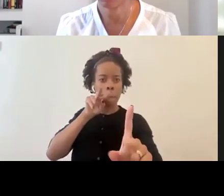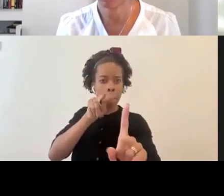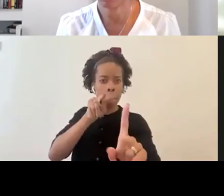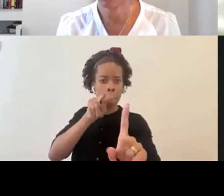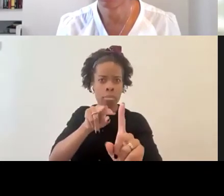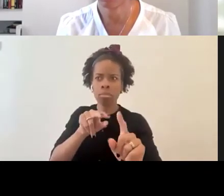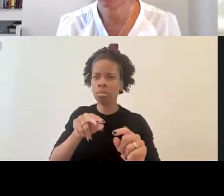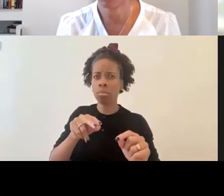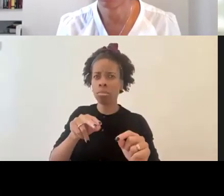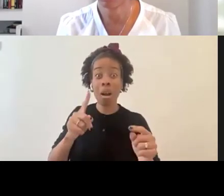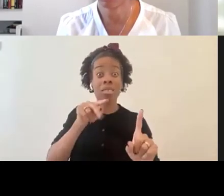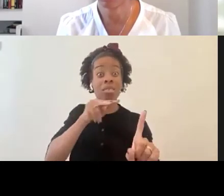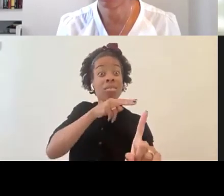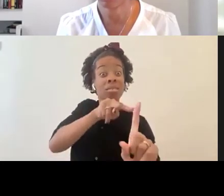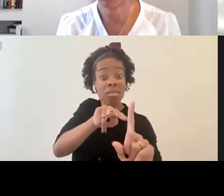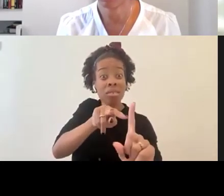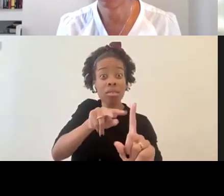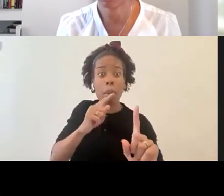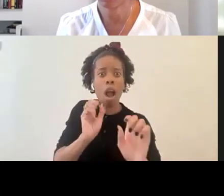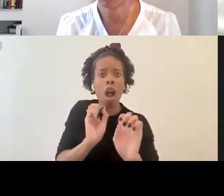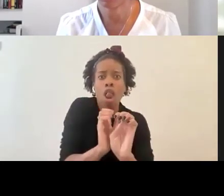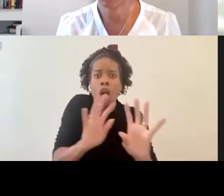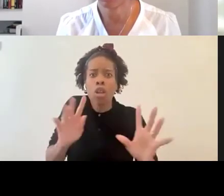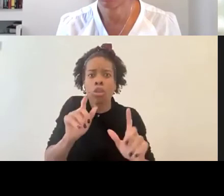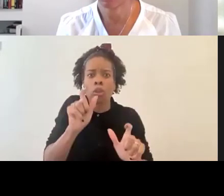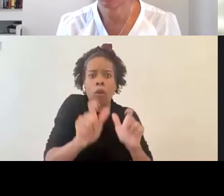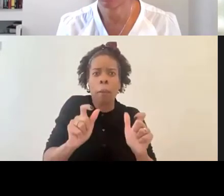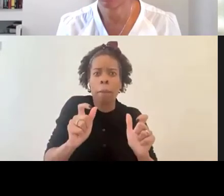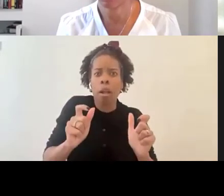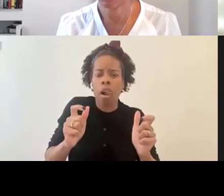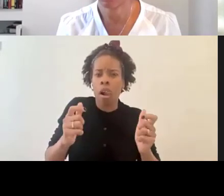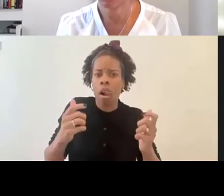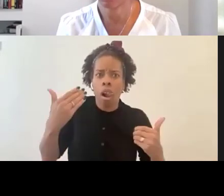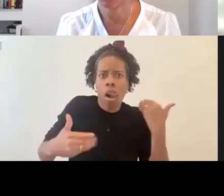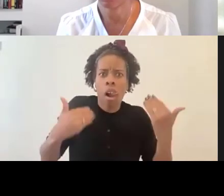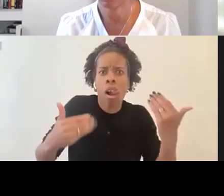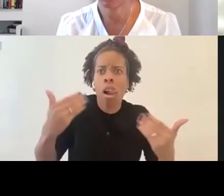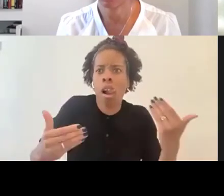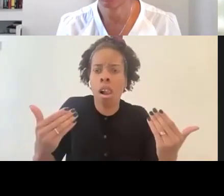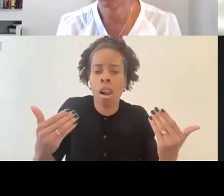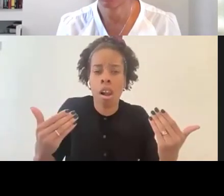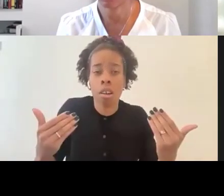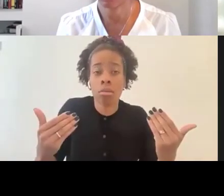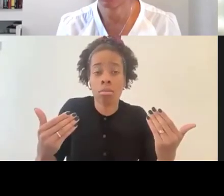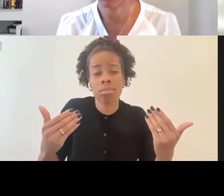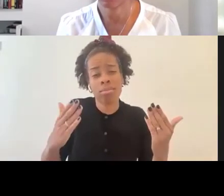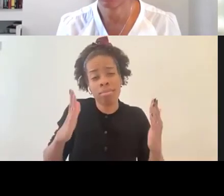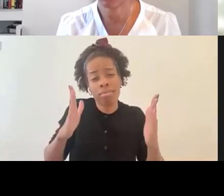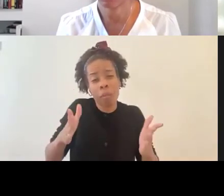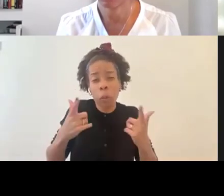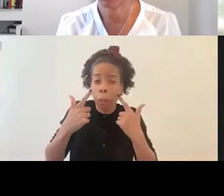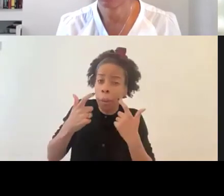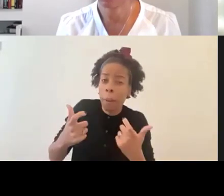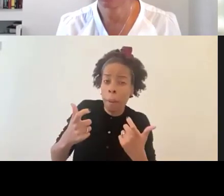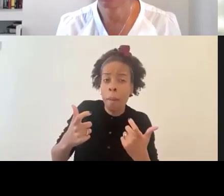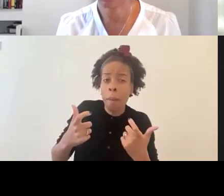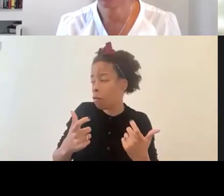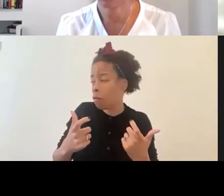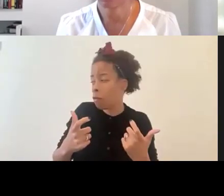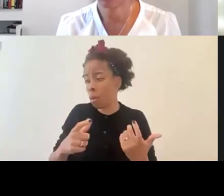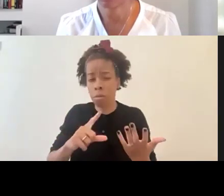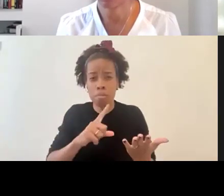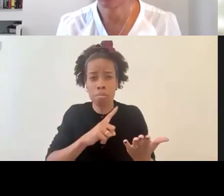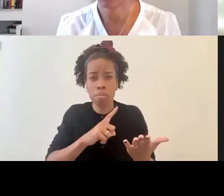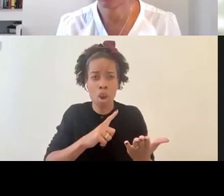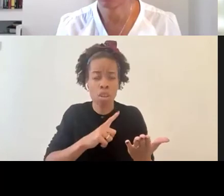noise on things and not allowing, you know, we have to be careful that while many of